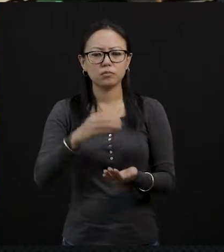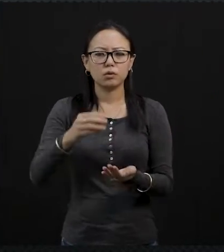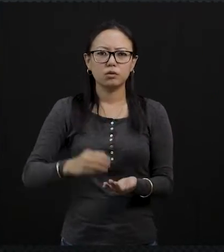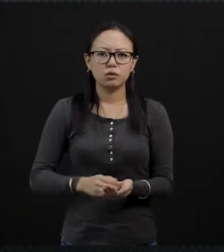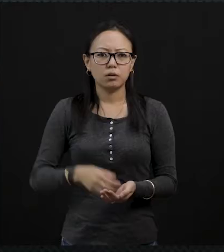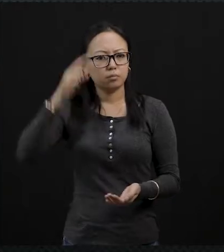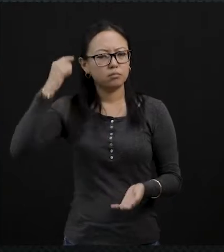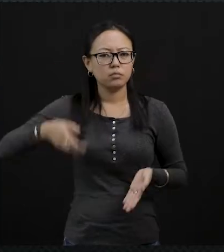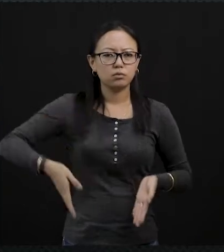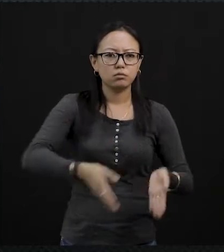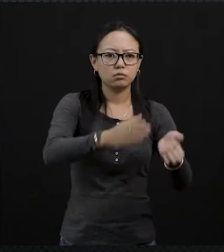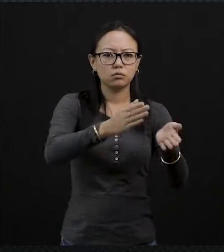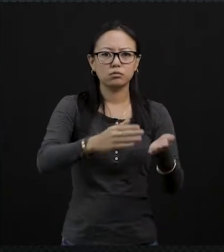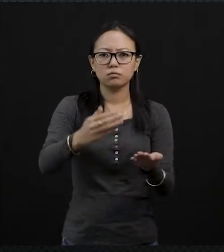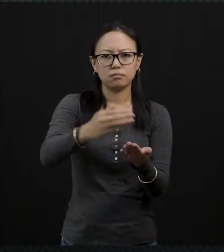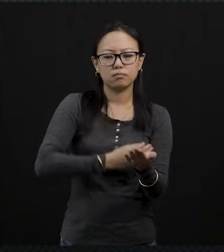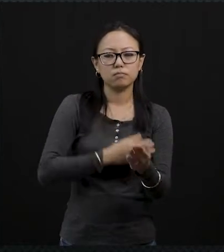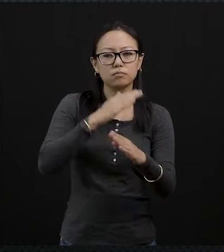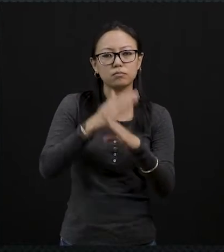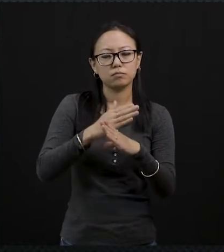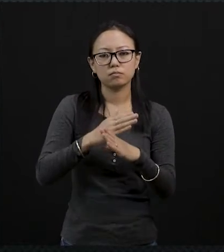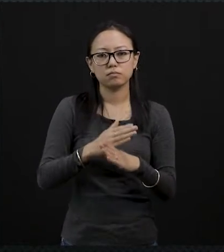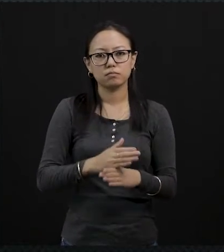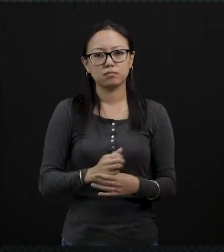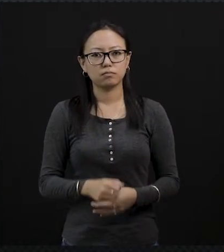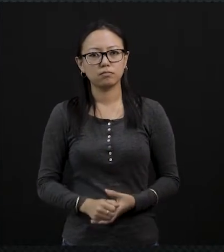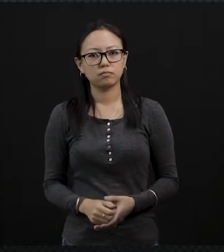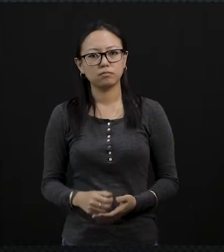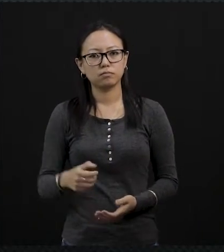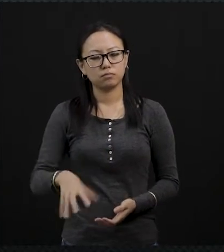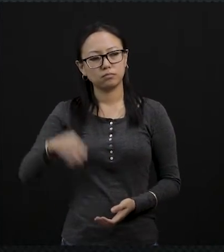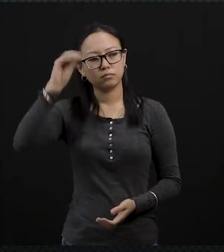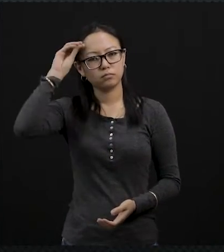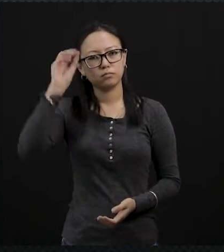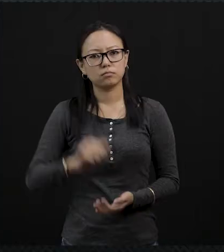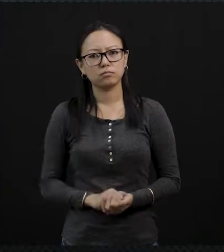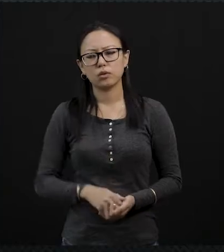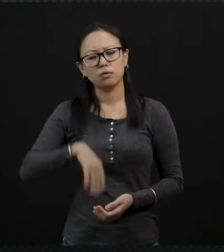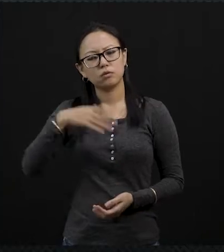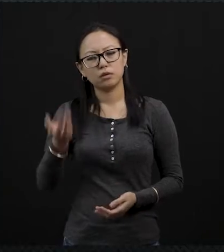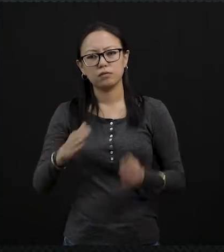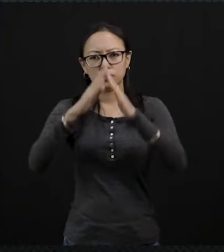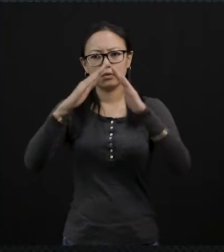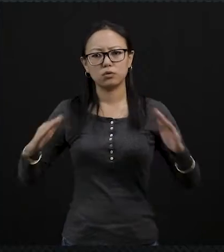is safety at home, okay? Safety at home. Now